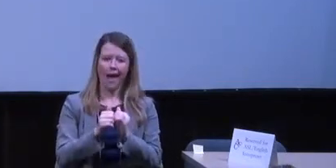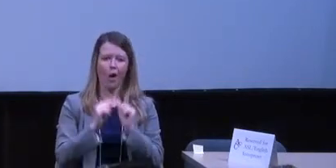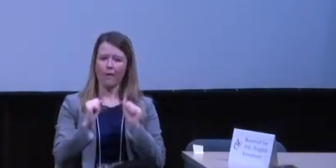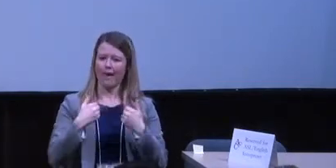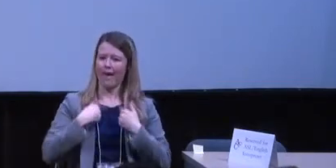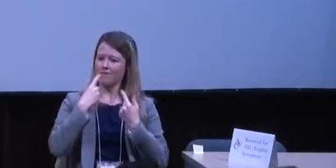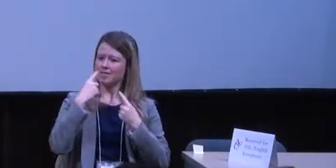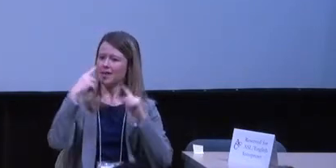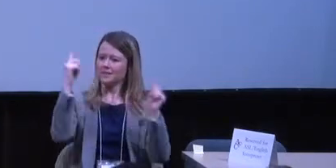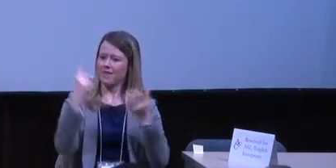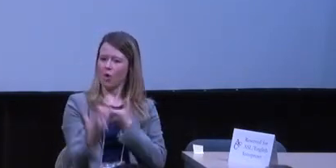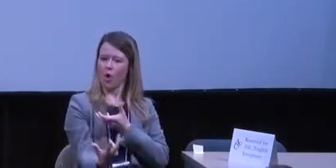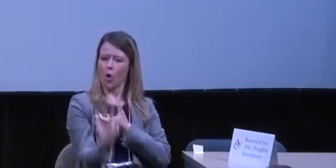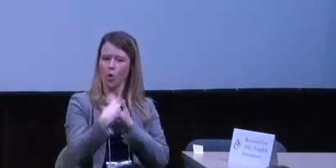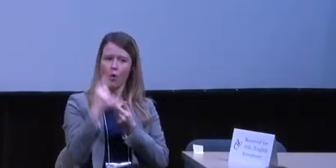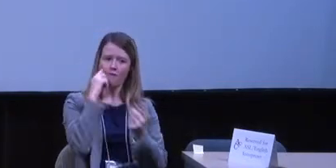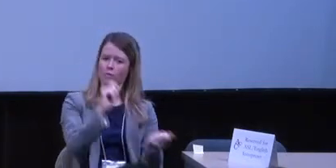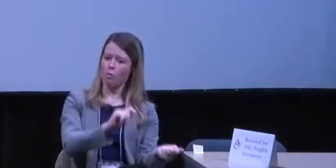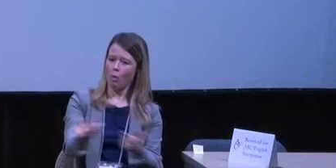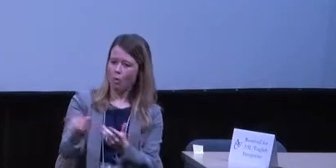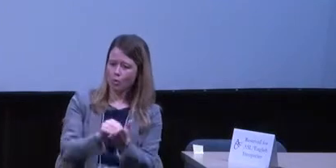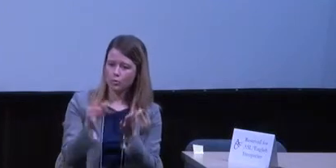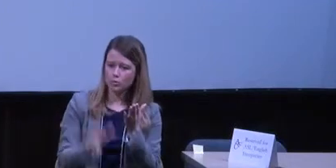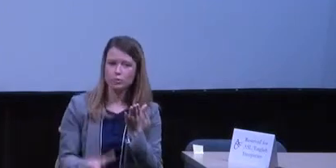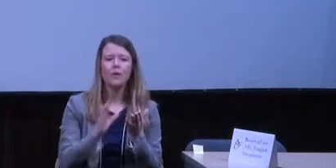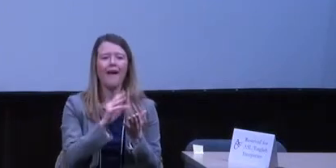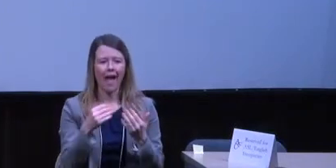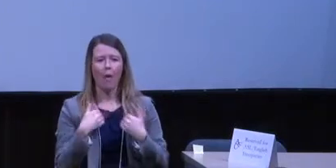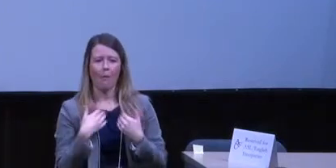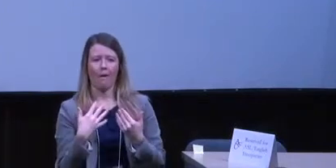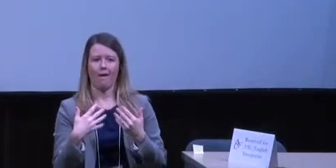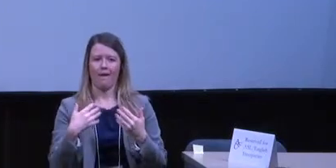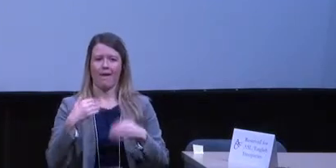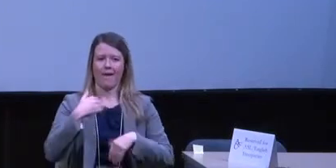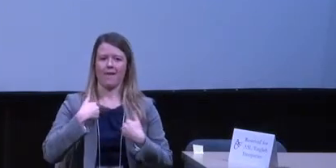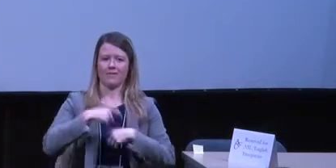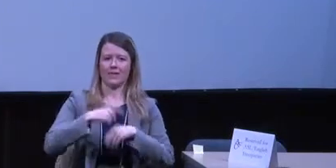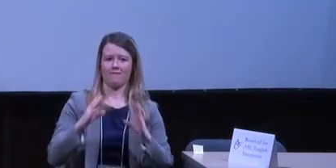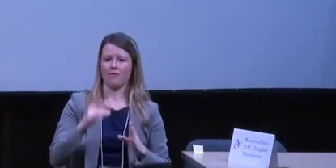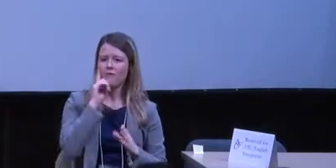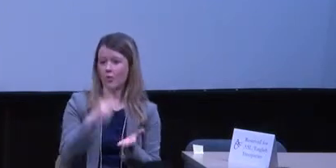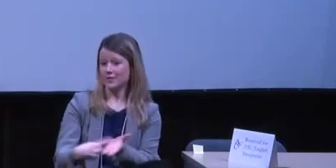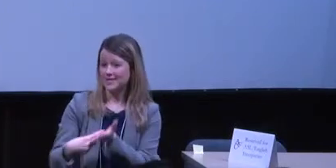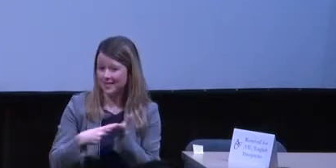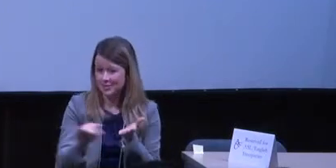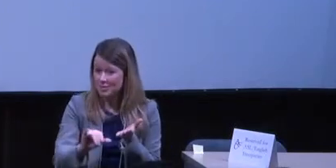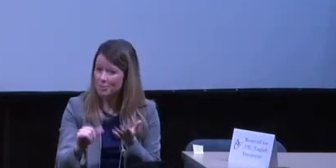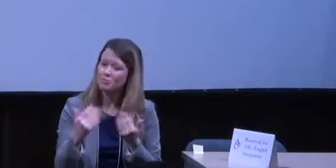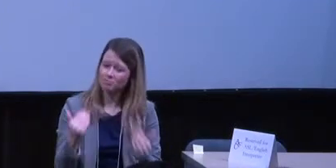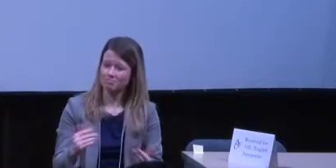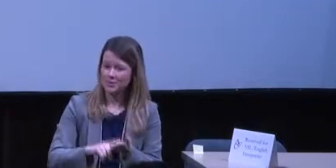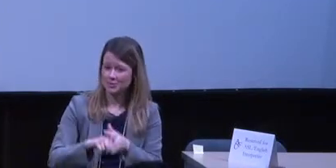all, and then I'm going to have some time for discussion as well. So why don't we get started?